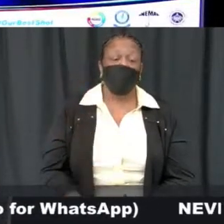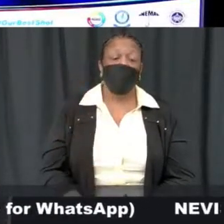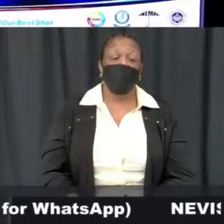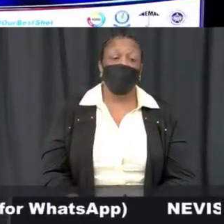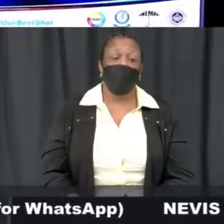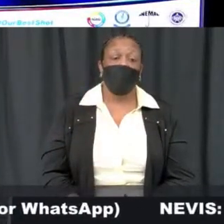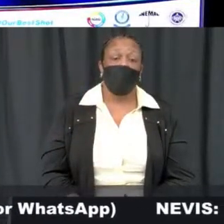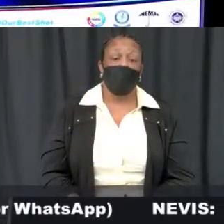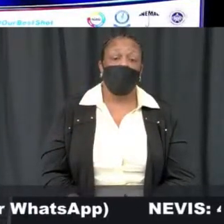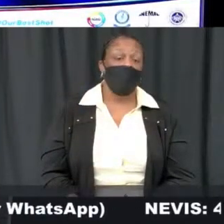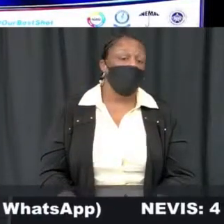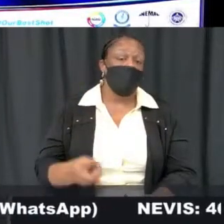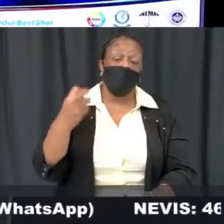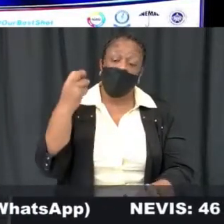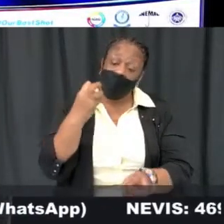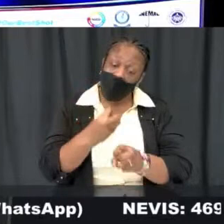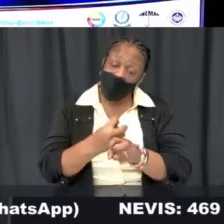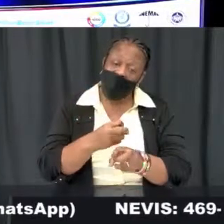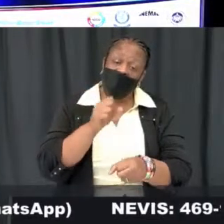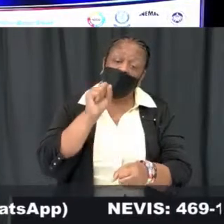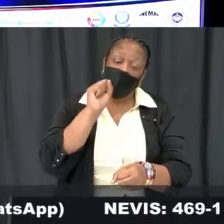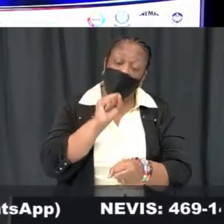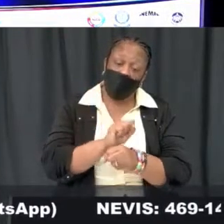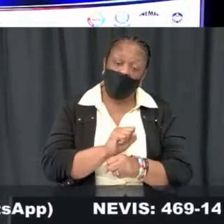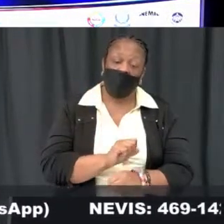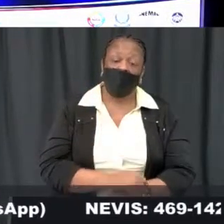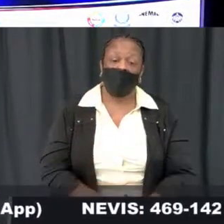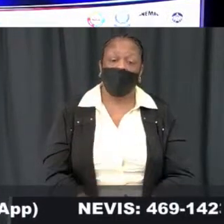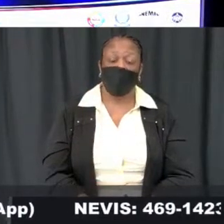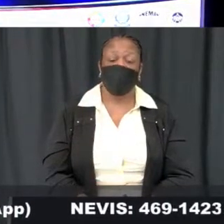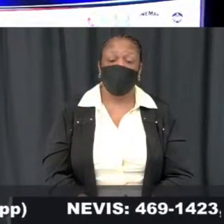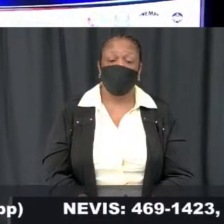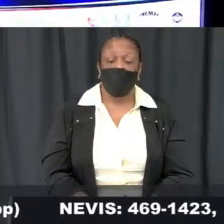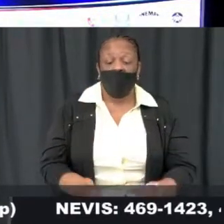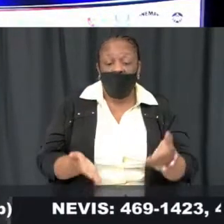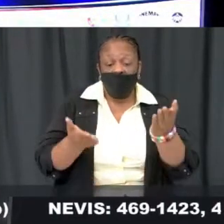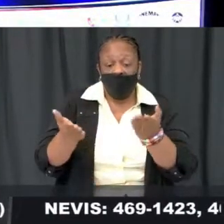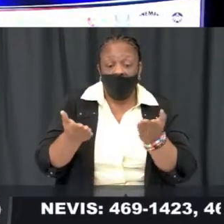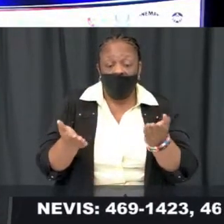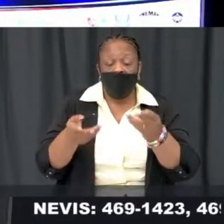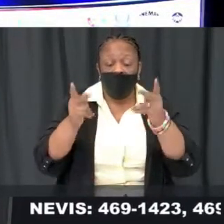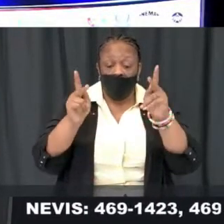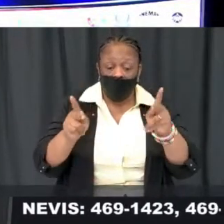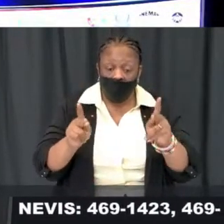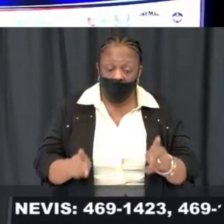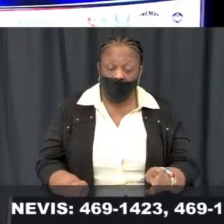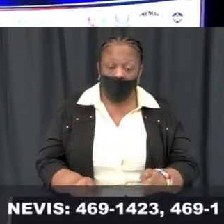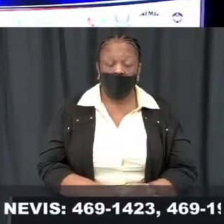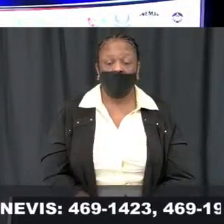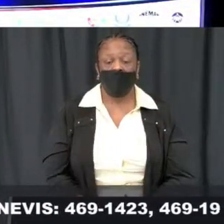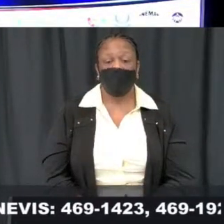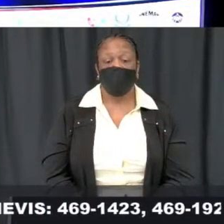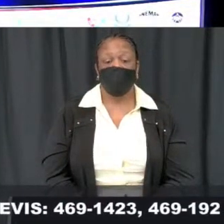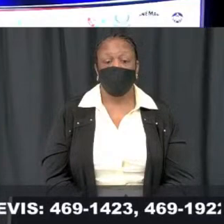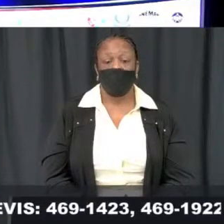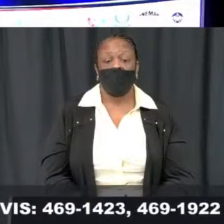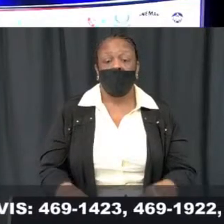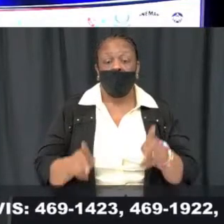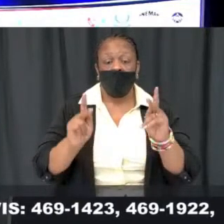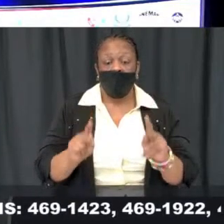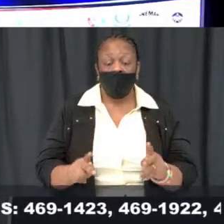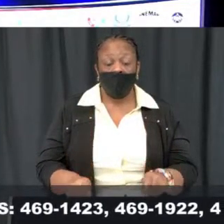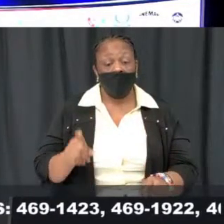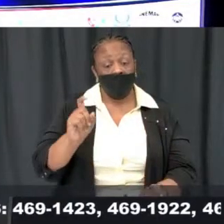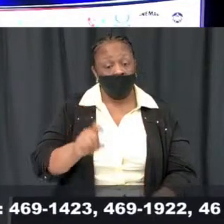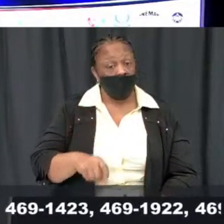honorable thing. It's service to the people, and it's not to be taken lightly by our citizens.